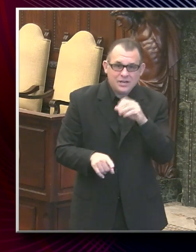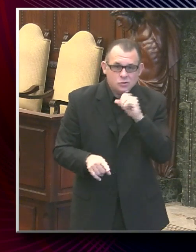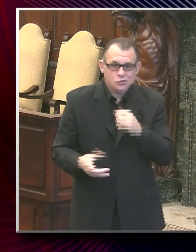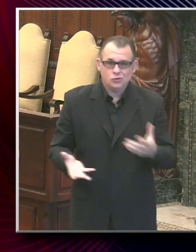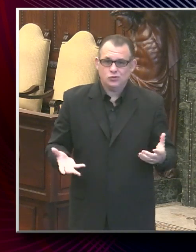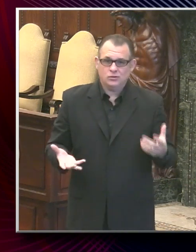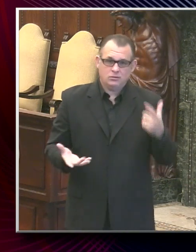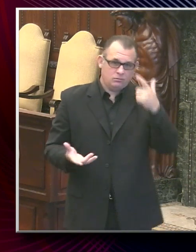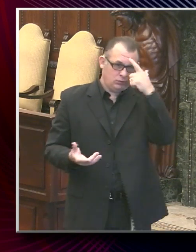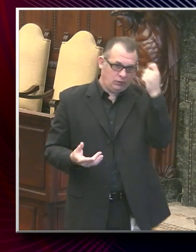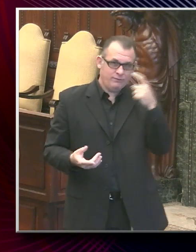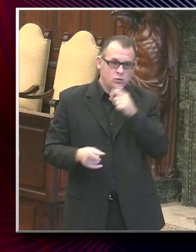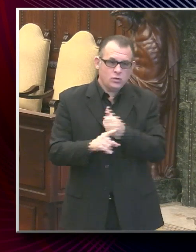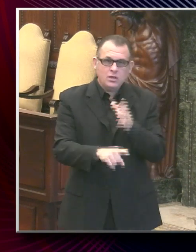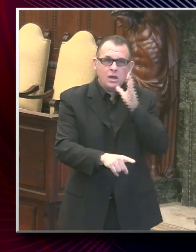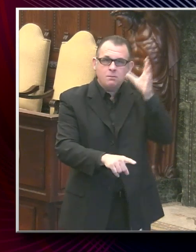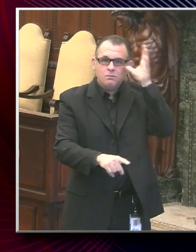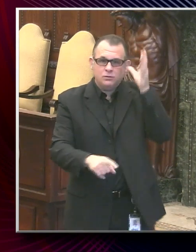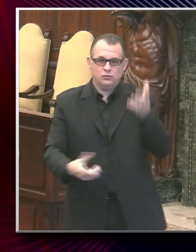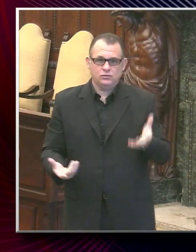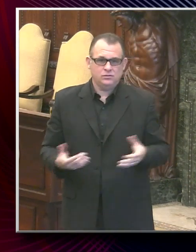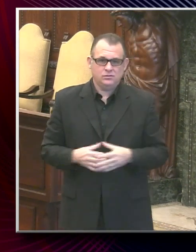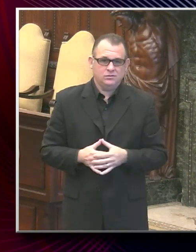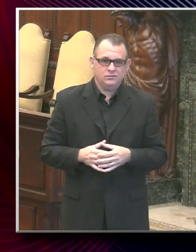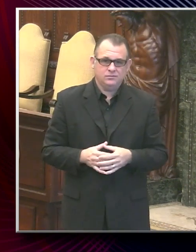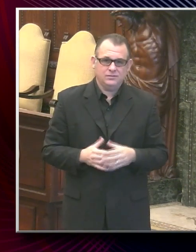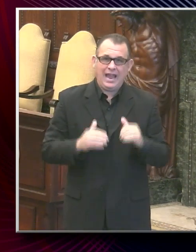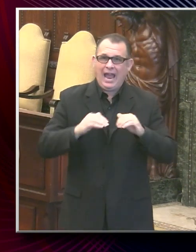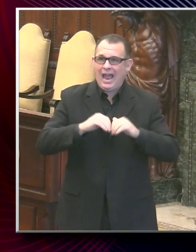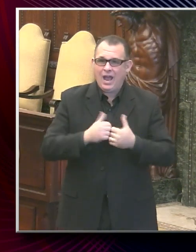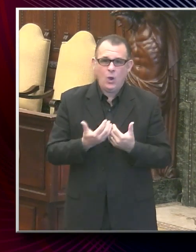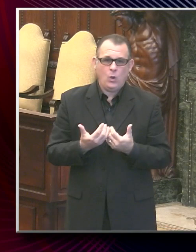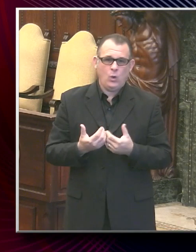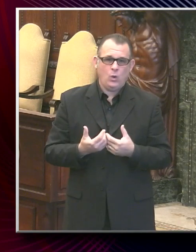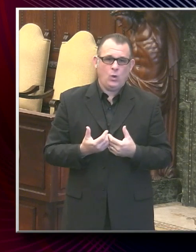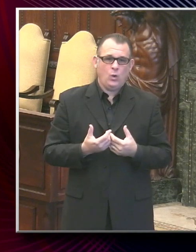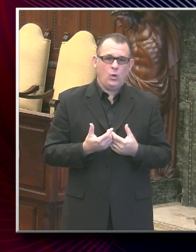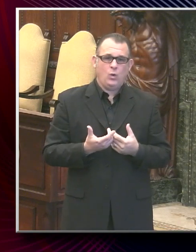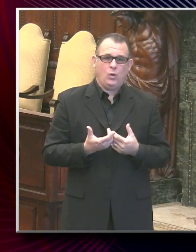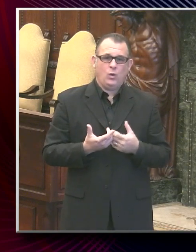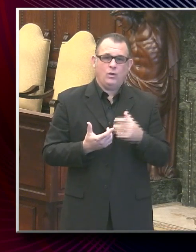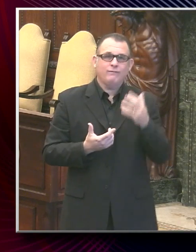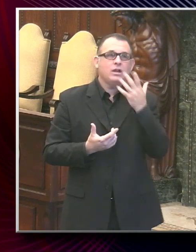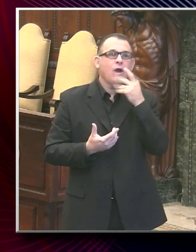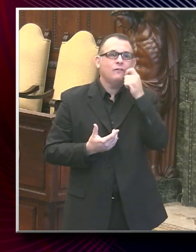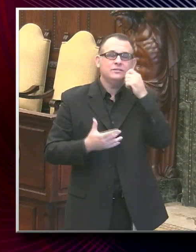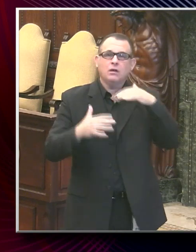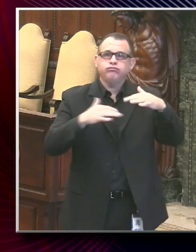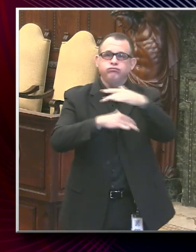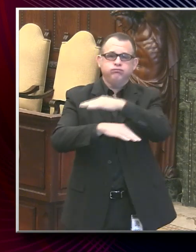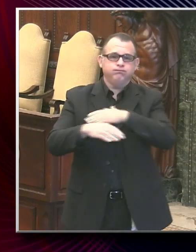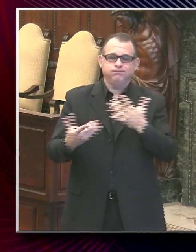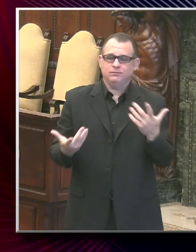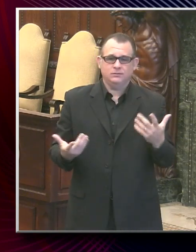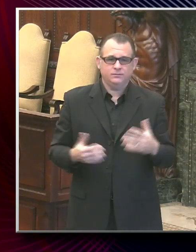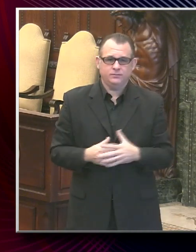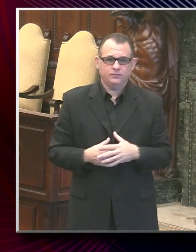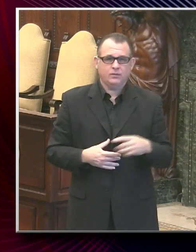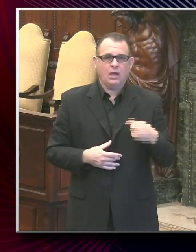because of who their parents are and the color of their skin. And that's not fair. And I think as we